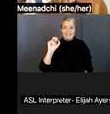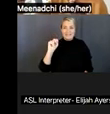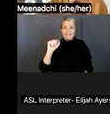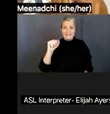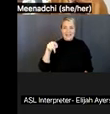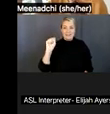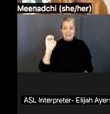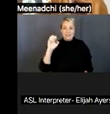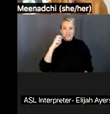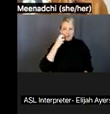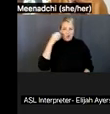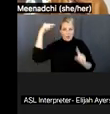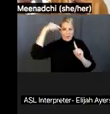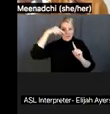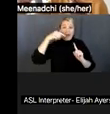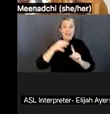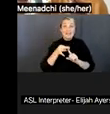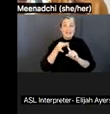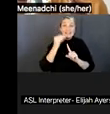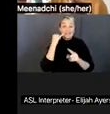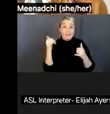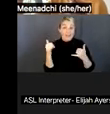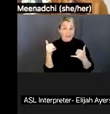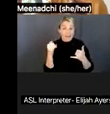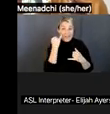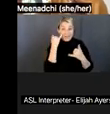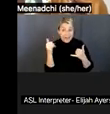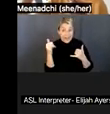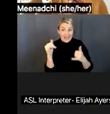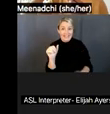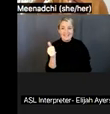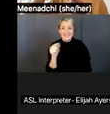the activity is done through play, in which case it only takes 10 to 20